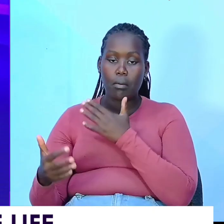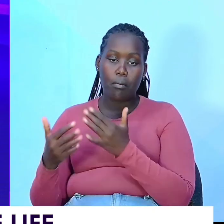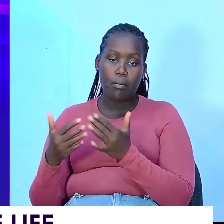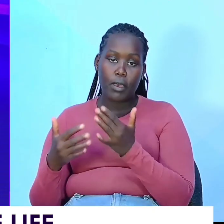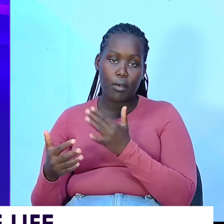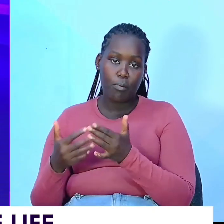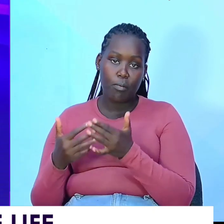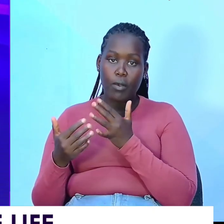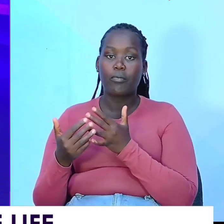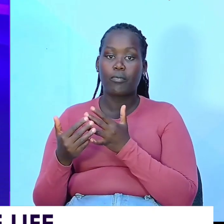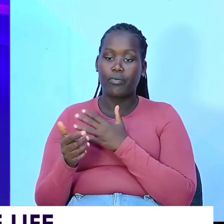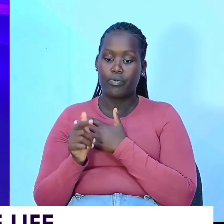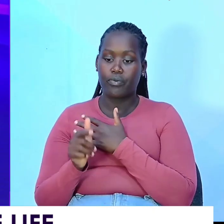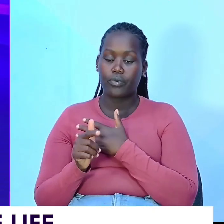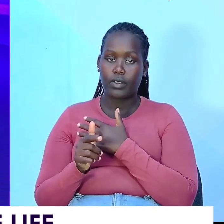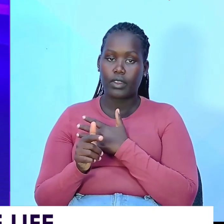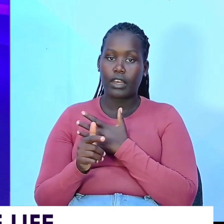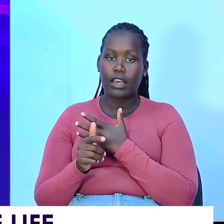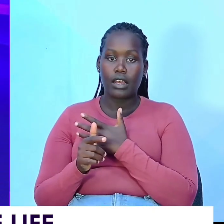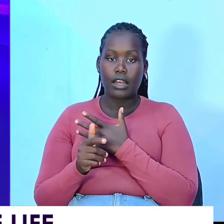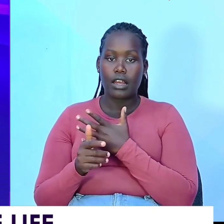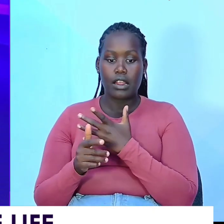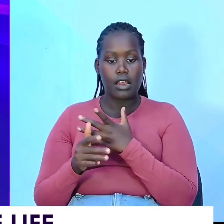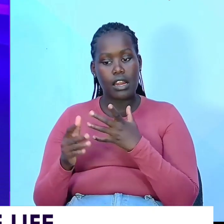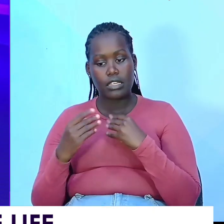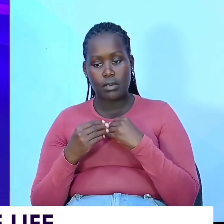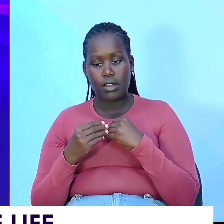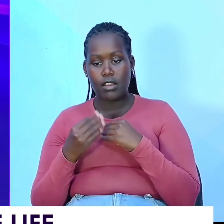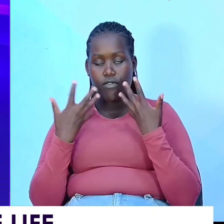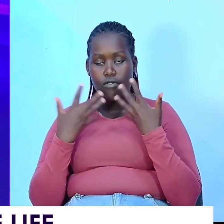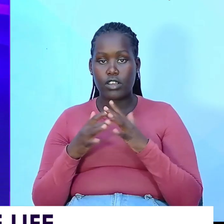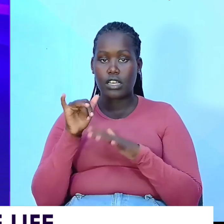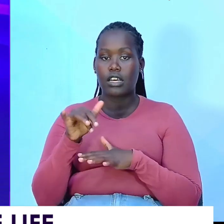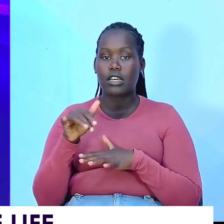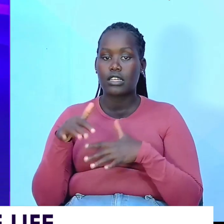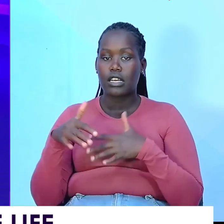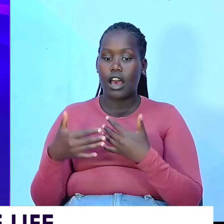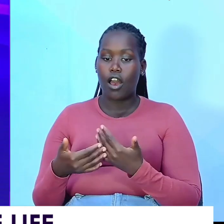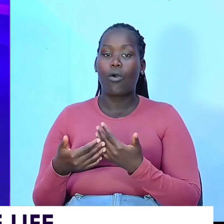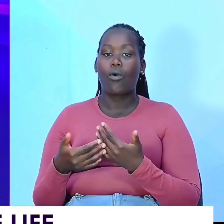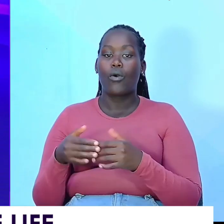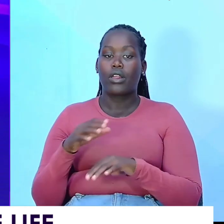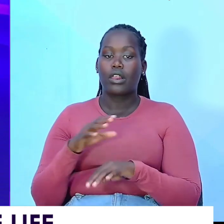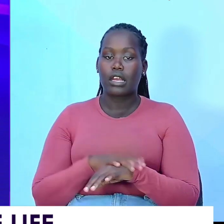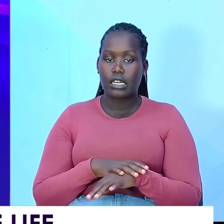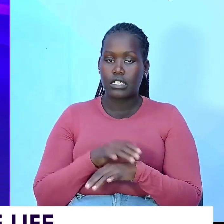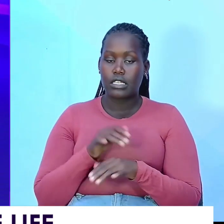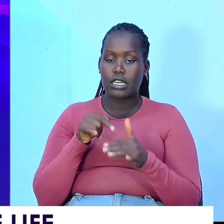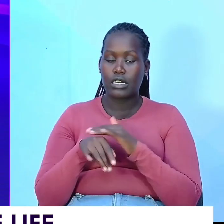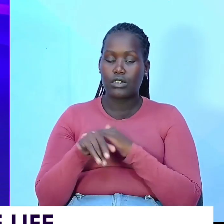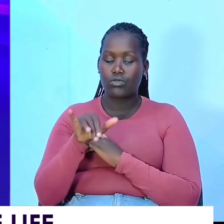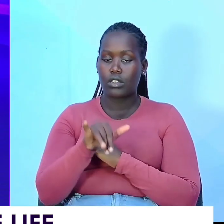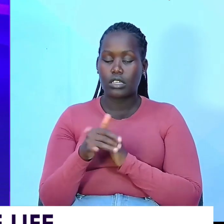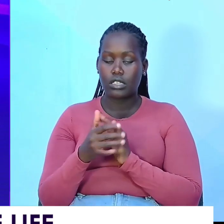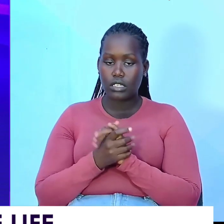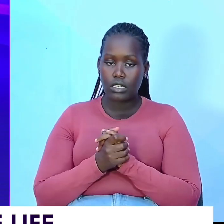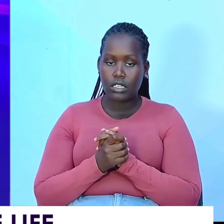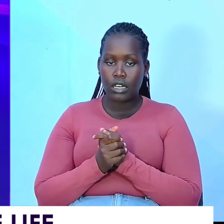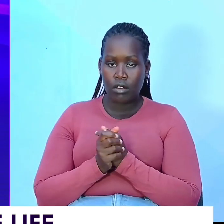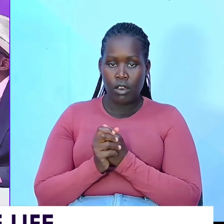already a gap at that point, and that is how they ended up getting into that. And that's America. Now when you